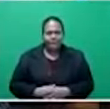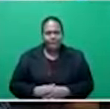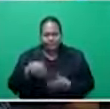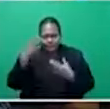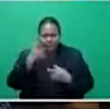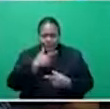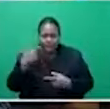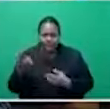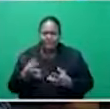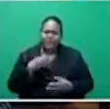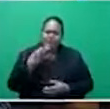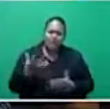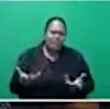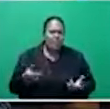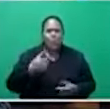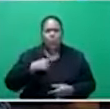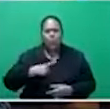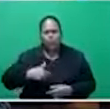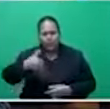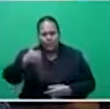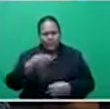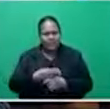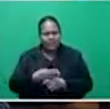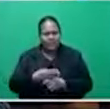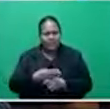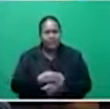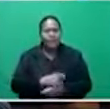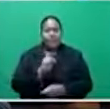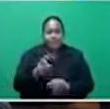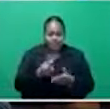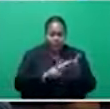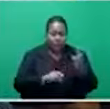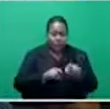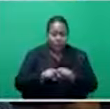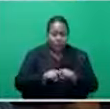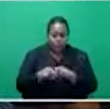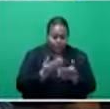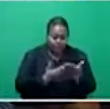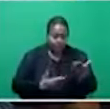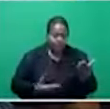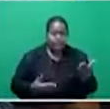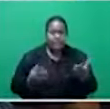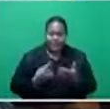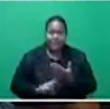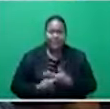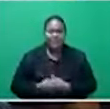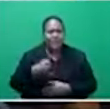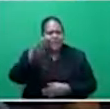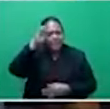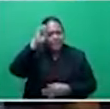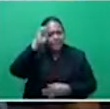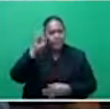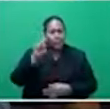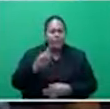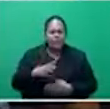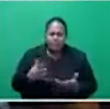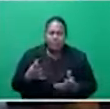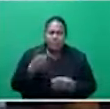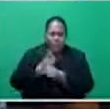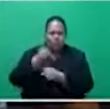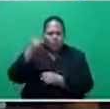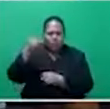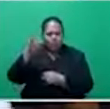6 months? I think I've already addressed that, sir. If you read most of the literature that's coming out, there's an expectation, God willing, there's